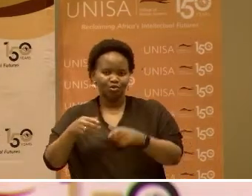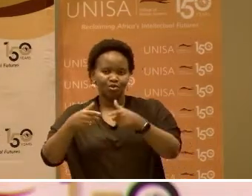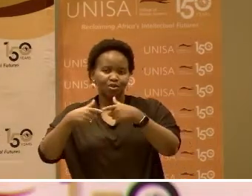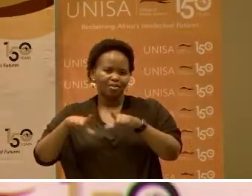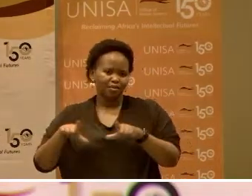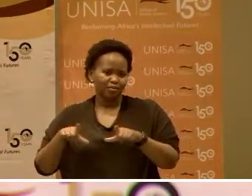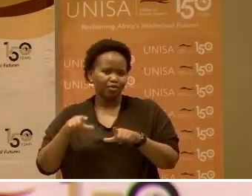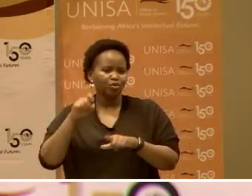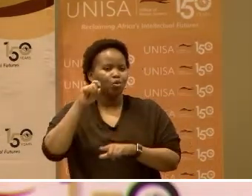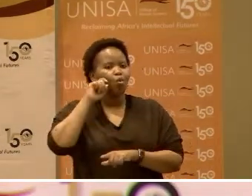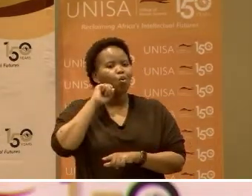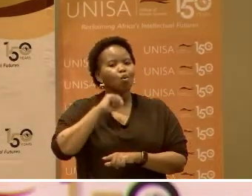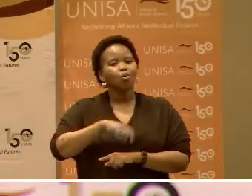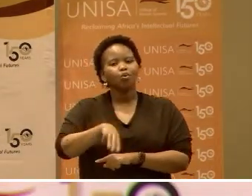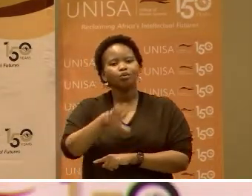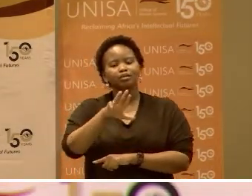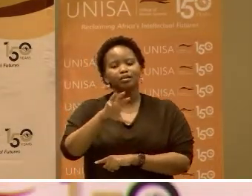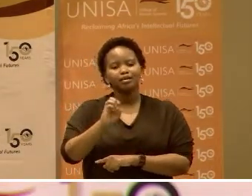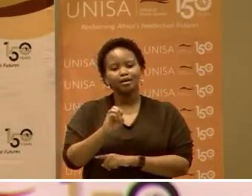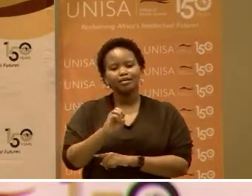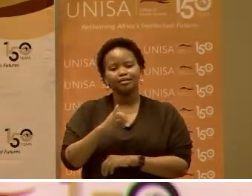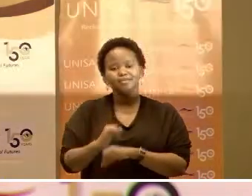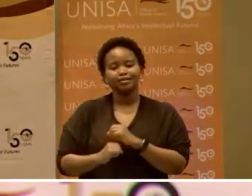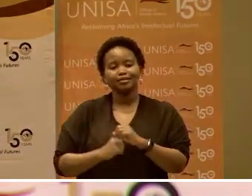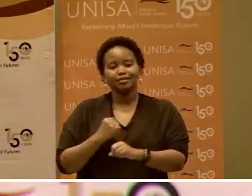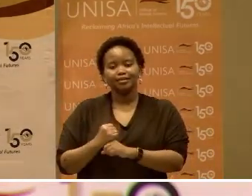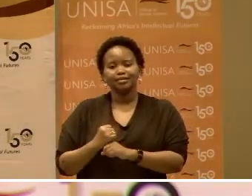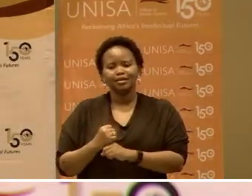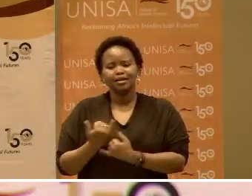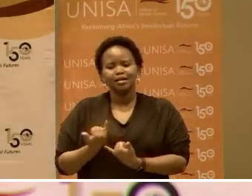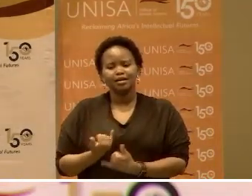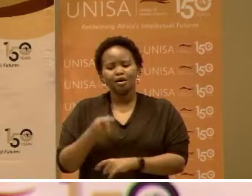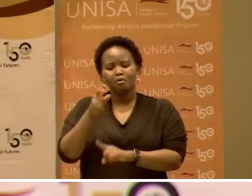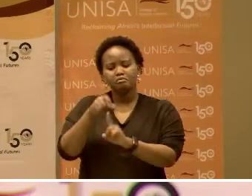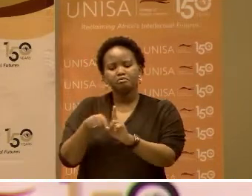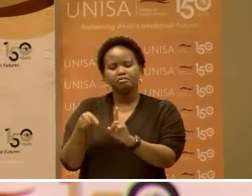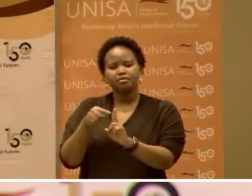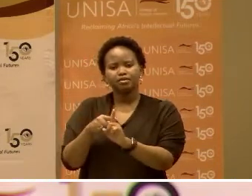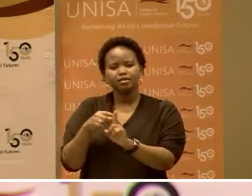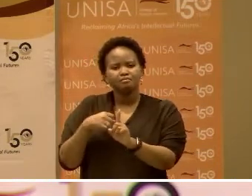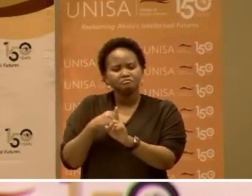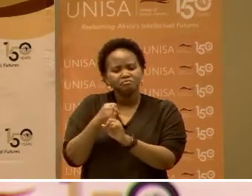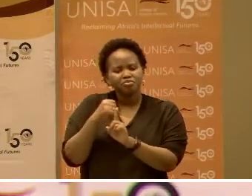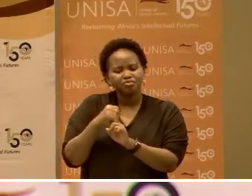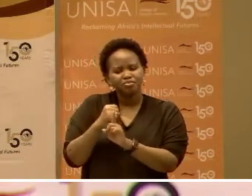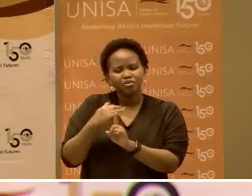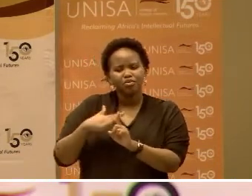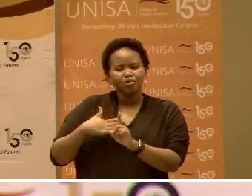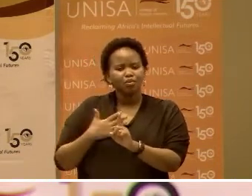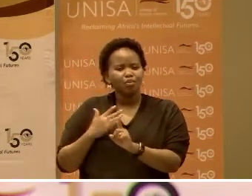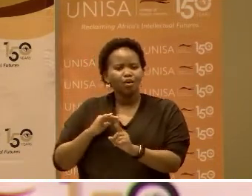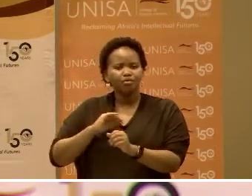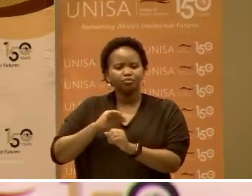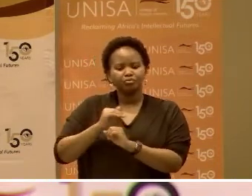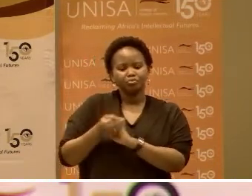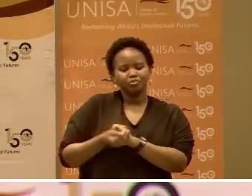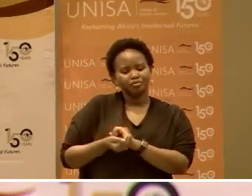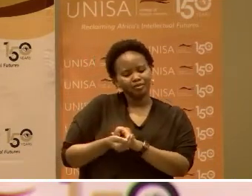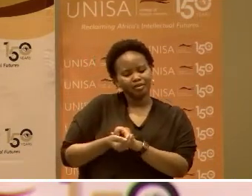90 years old, and she's fighting to preserve the